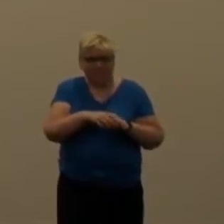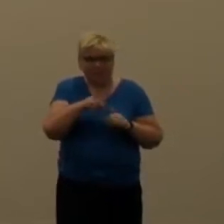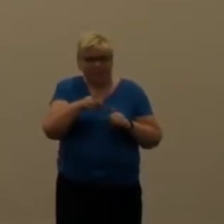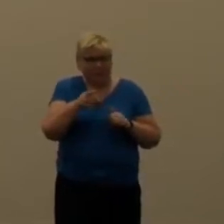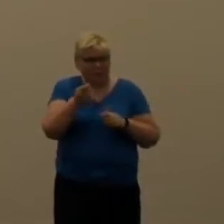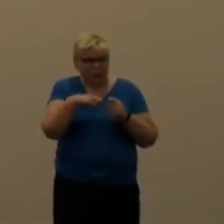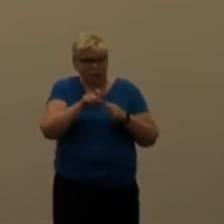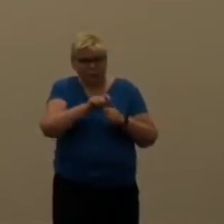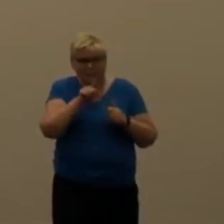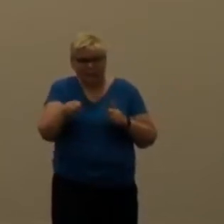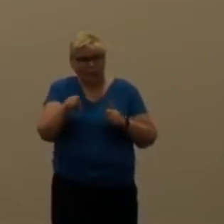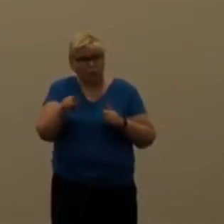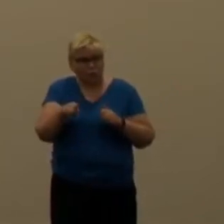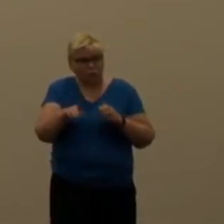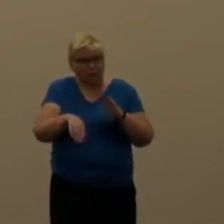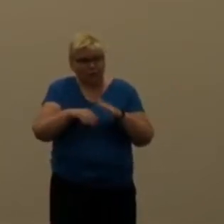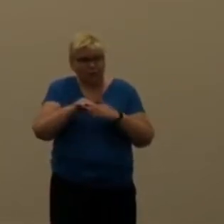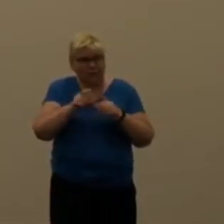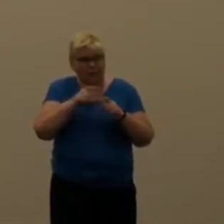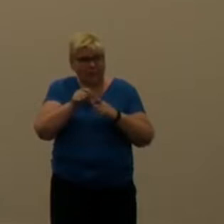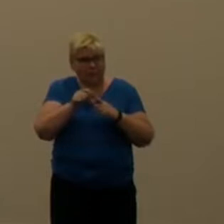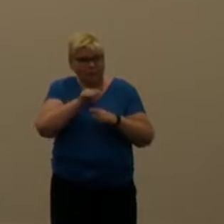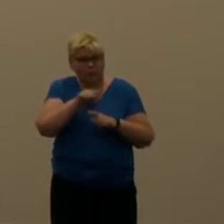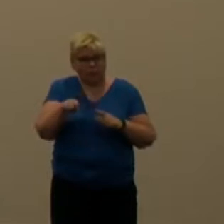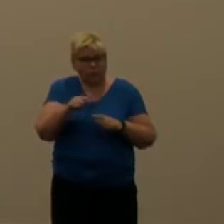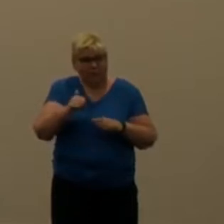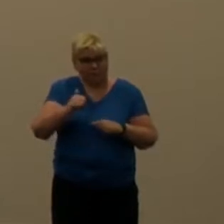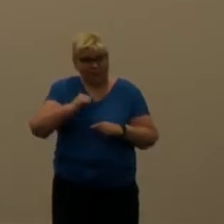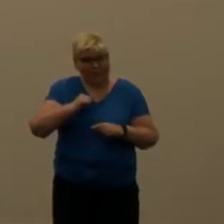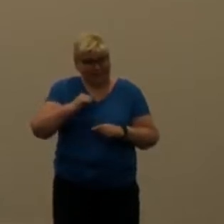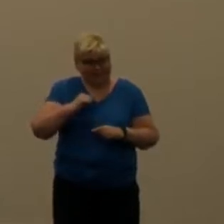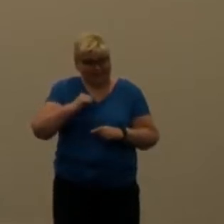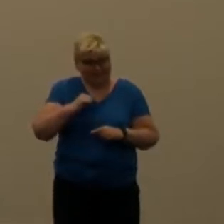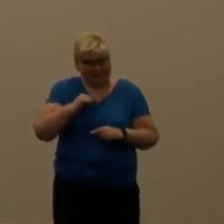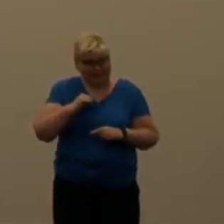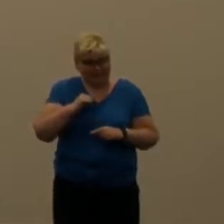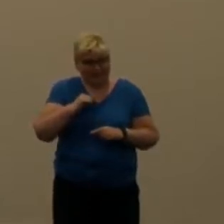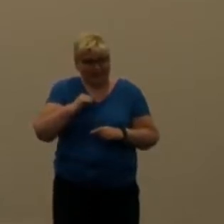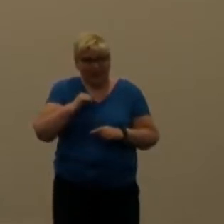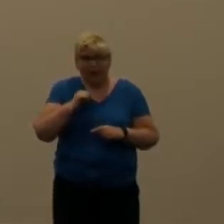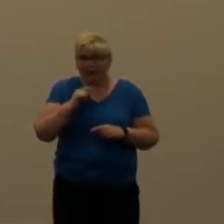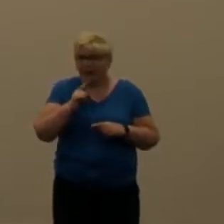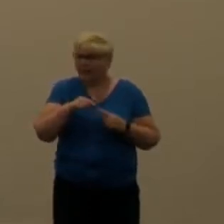application, the status of my request go to the pending, and then there is